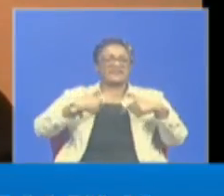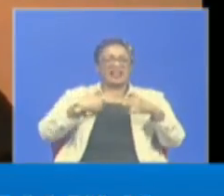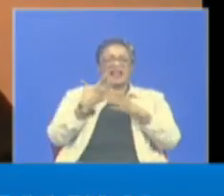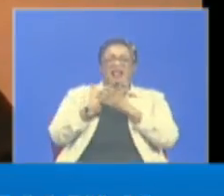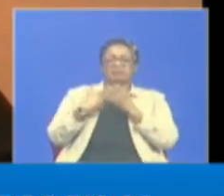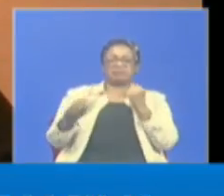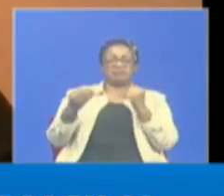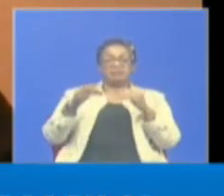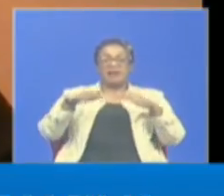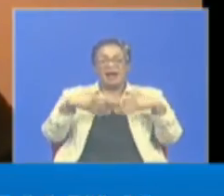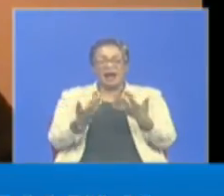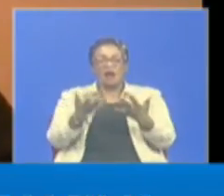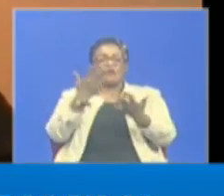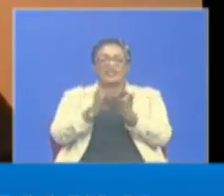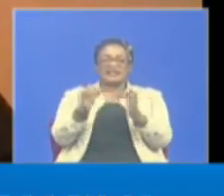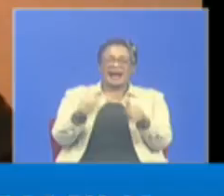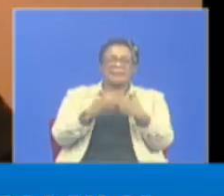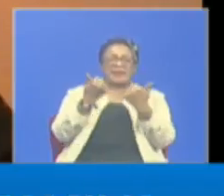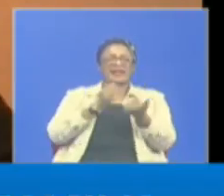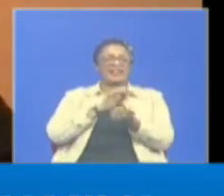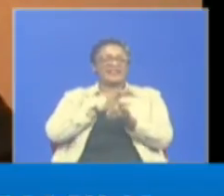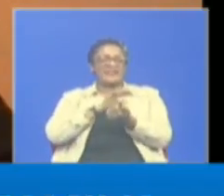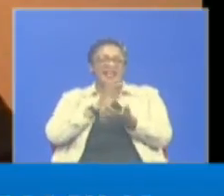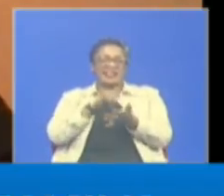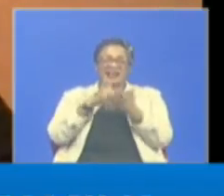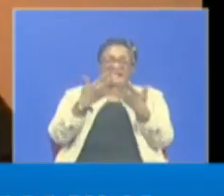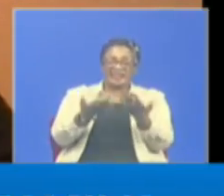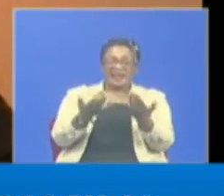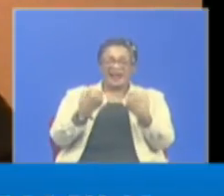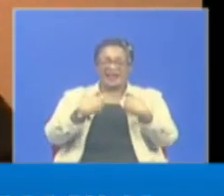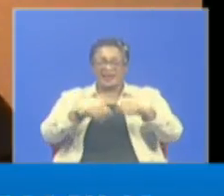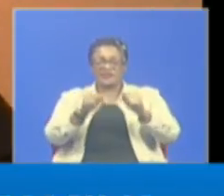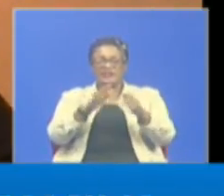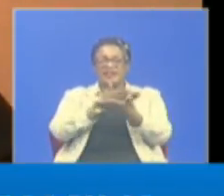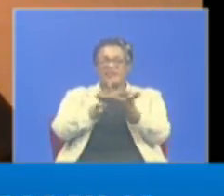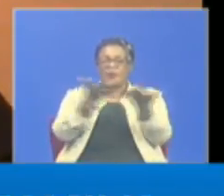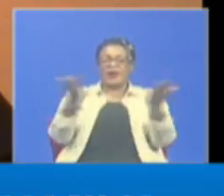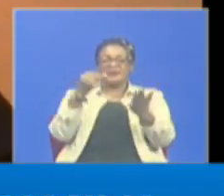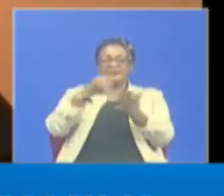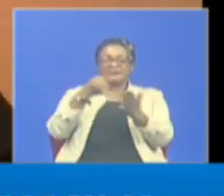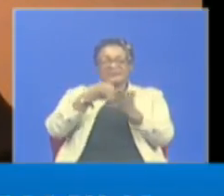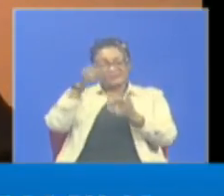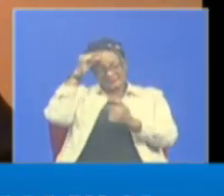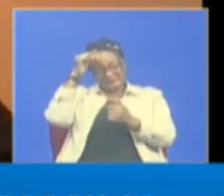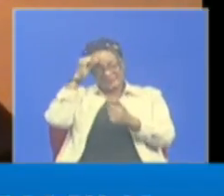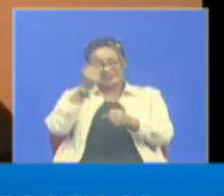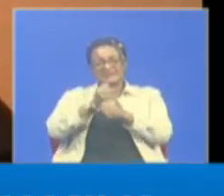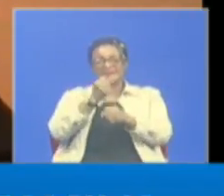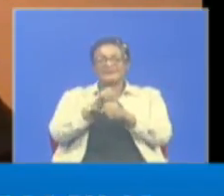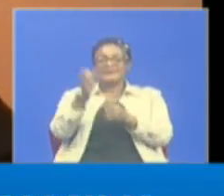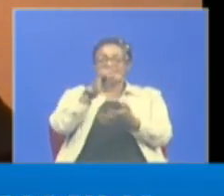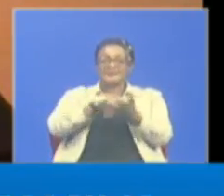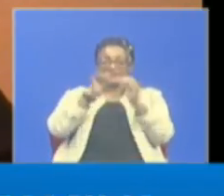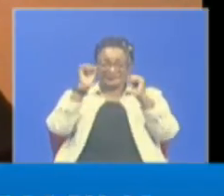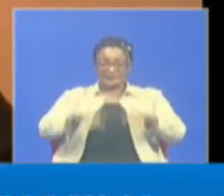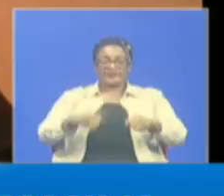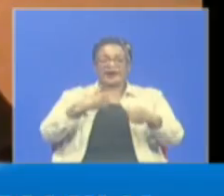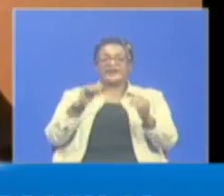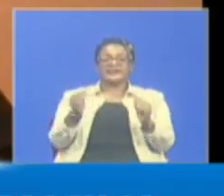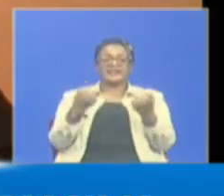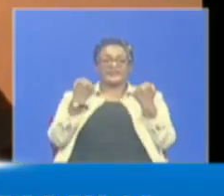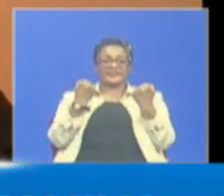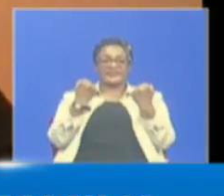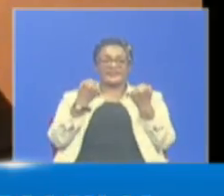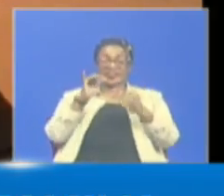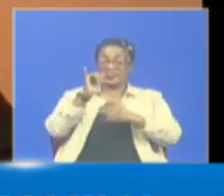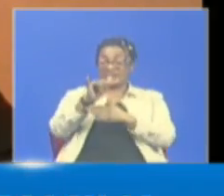the trends are and the fear that is there and the efforts that everybody, including the government, is doing so that they can keep them safe. That sense